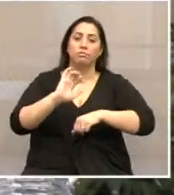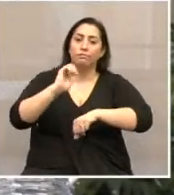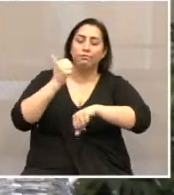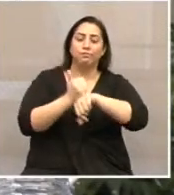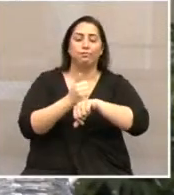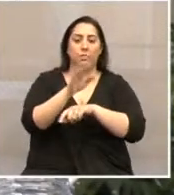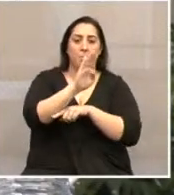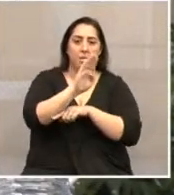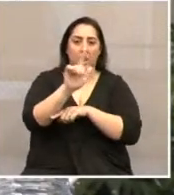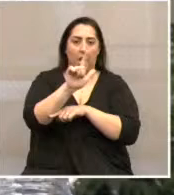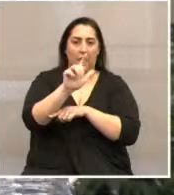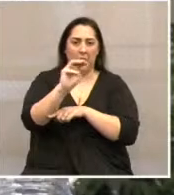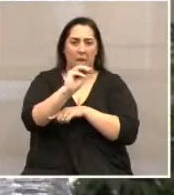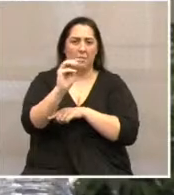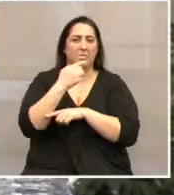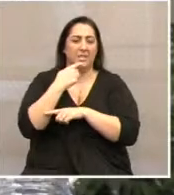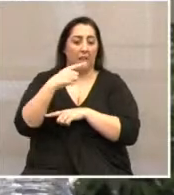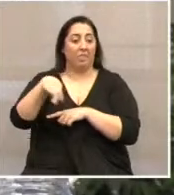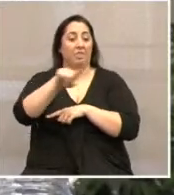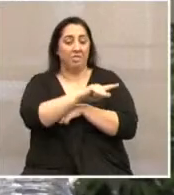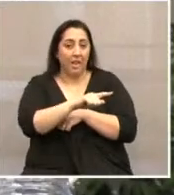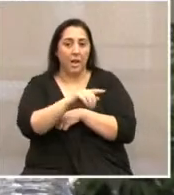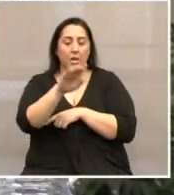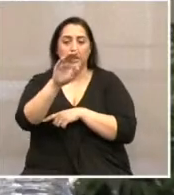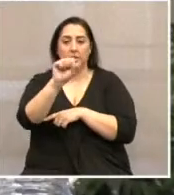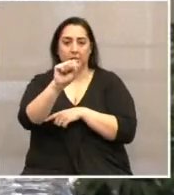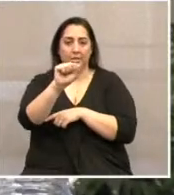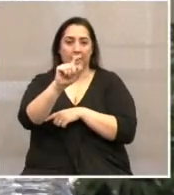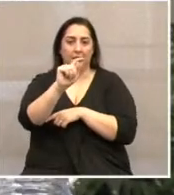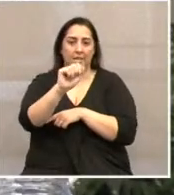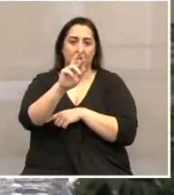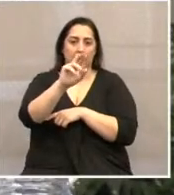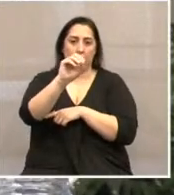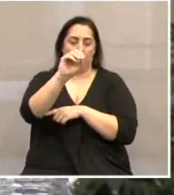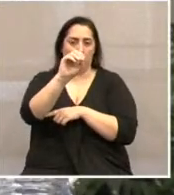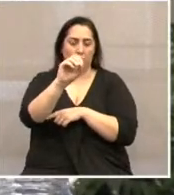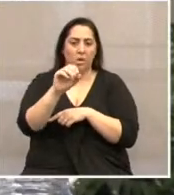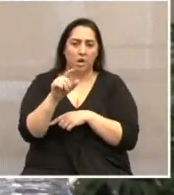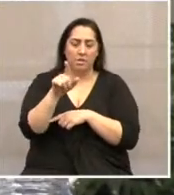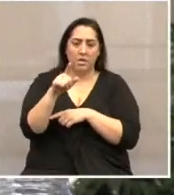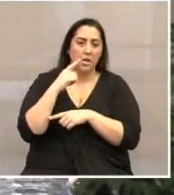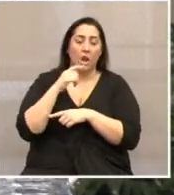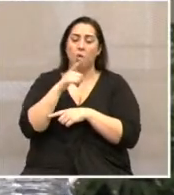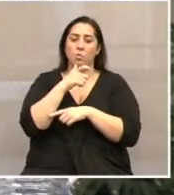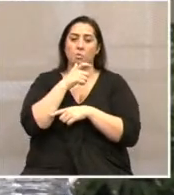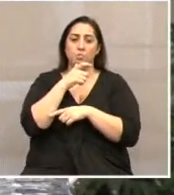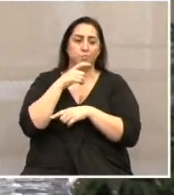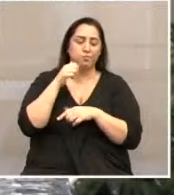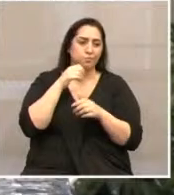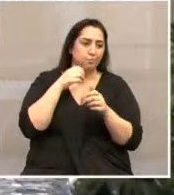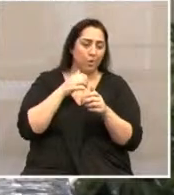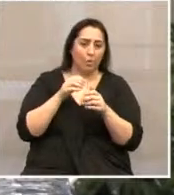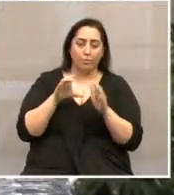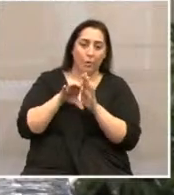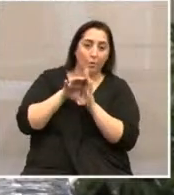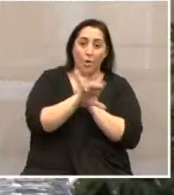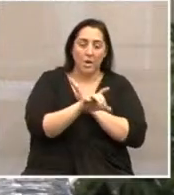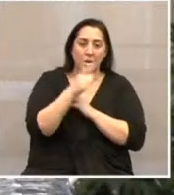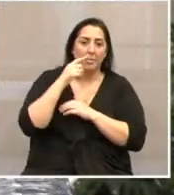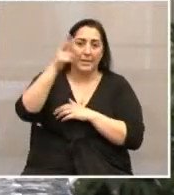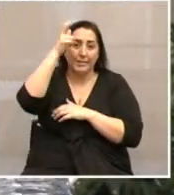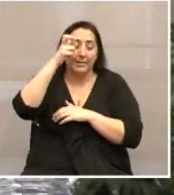practitioners of Santeria, witchcraft, and black magic, that they were being driven by malign forces, that the devil